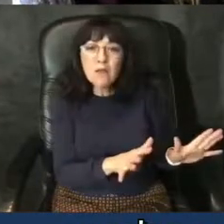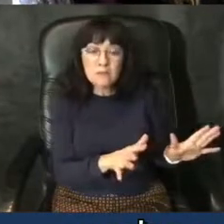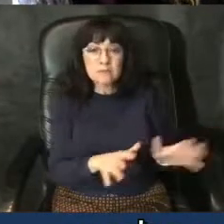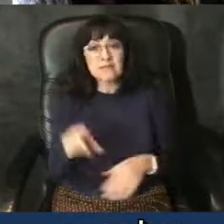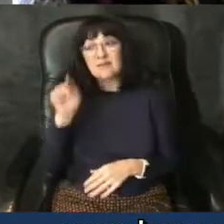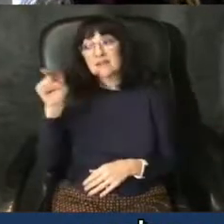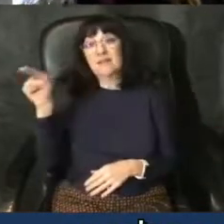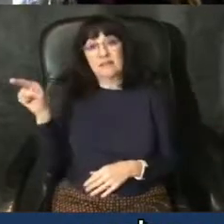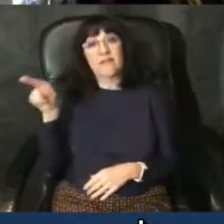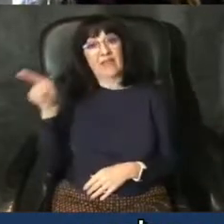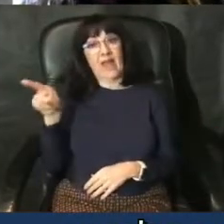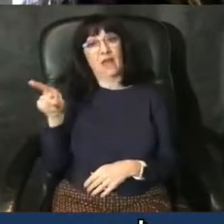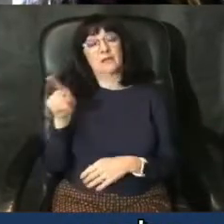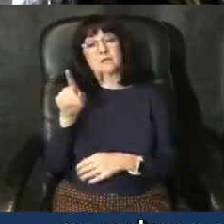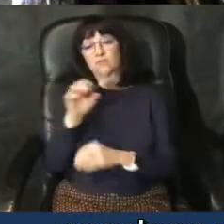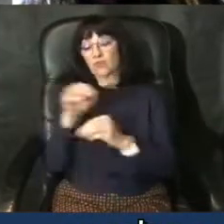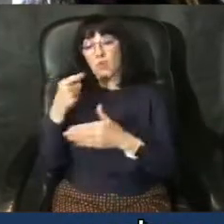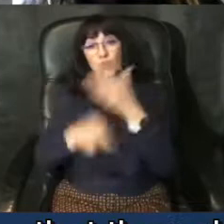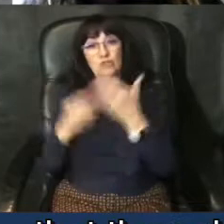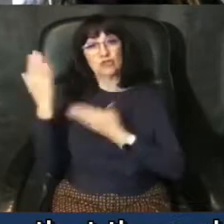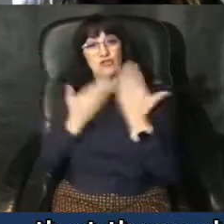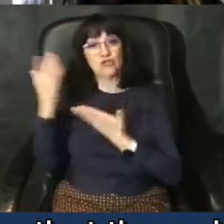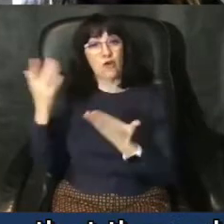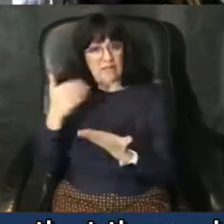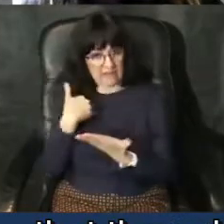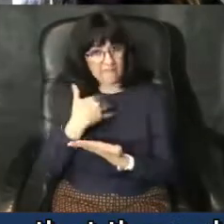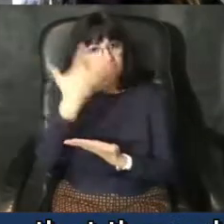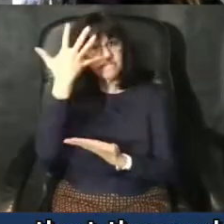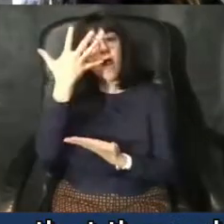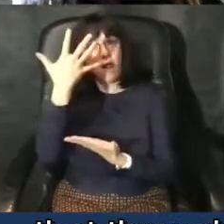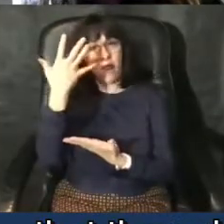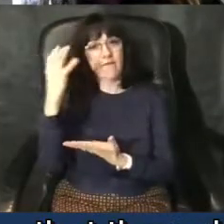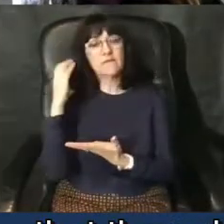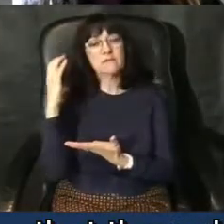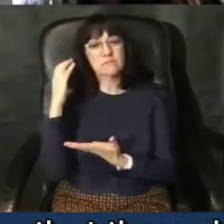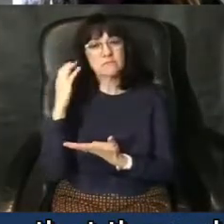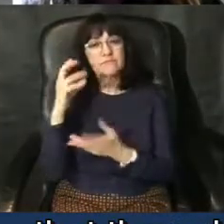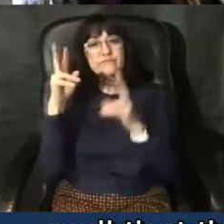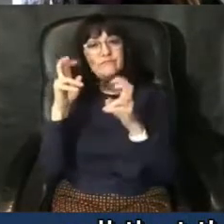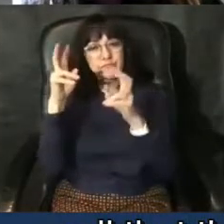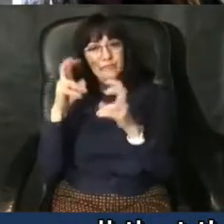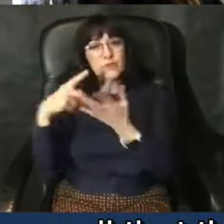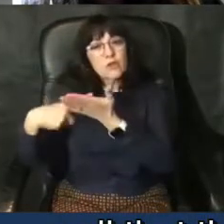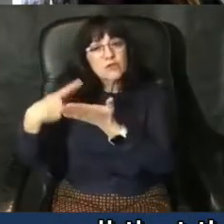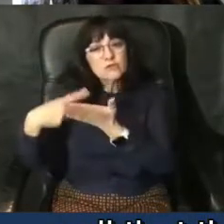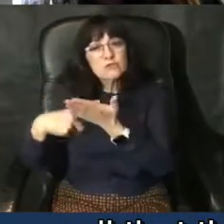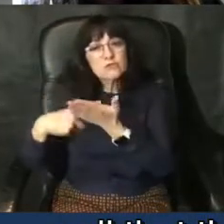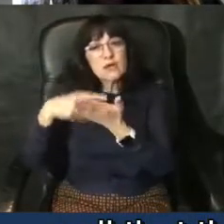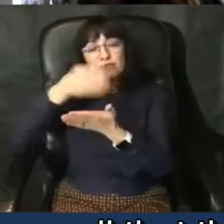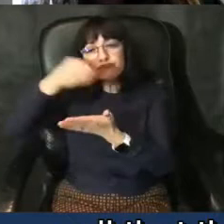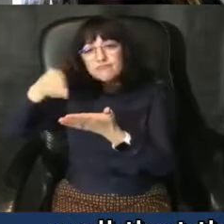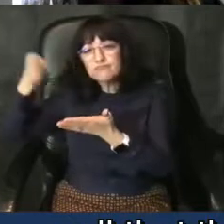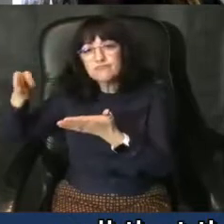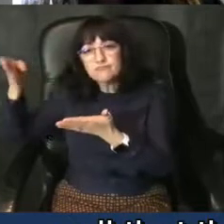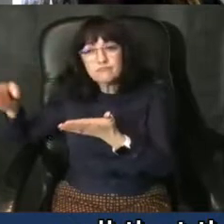coaching sessions with a family person that actually kind of help talk that through. And they also have some online family groups as well that they've developed, so